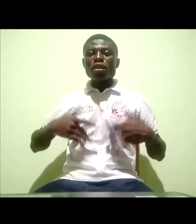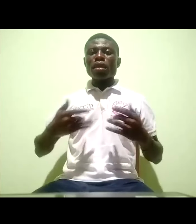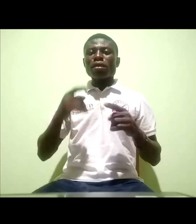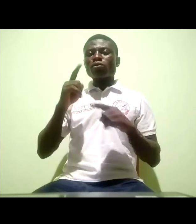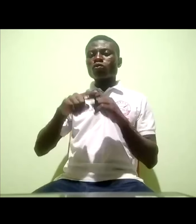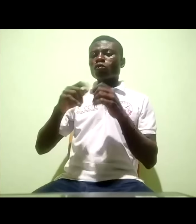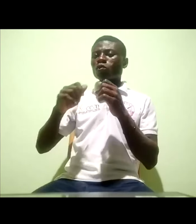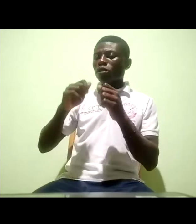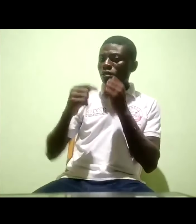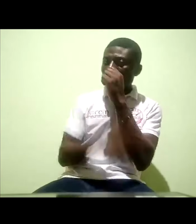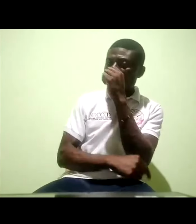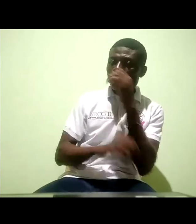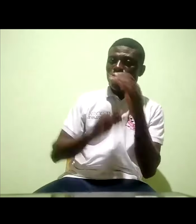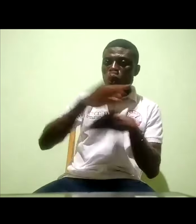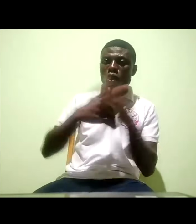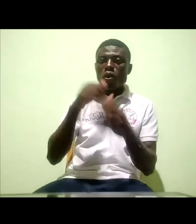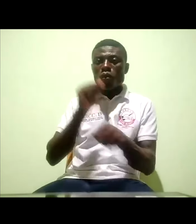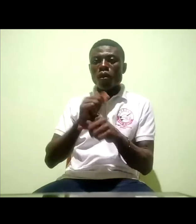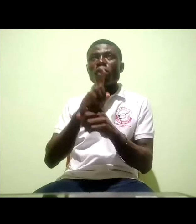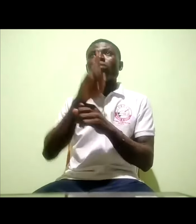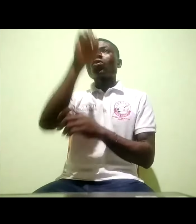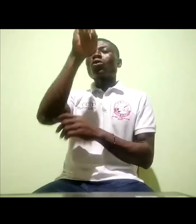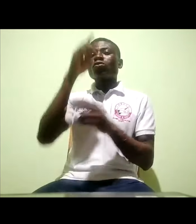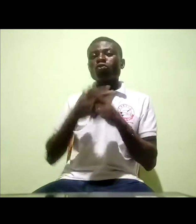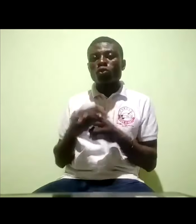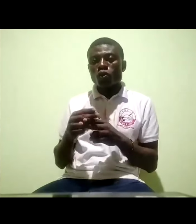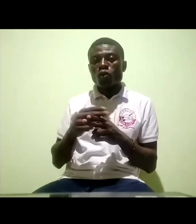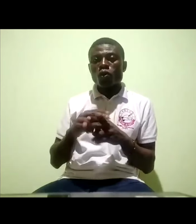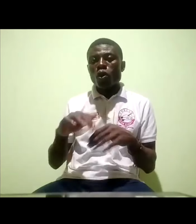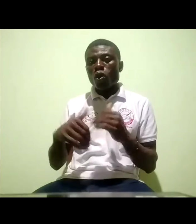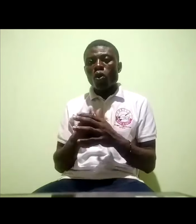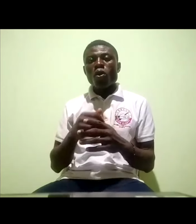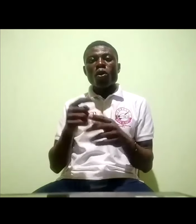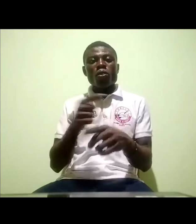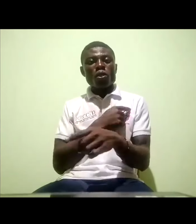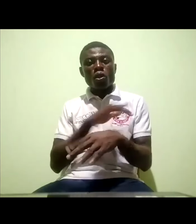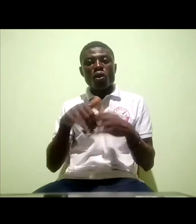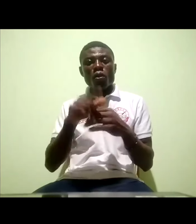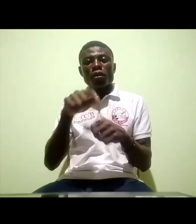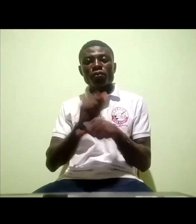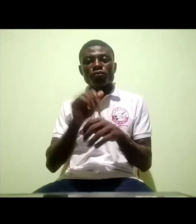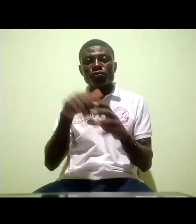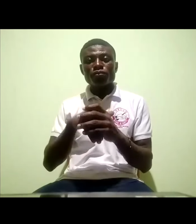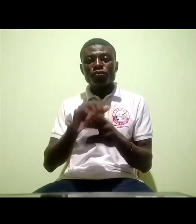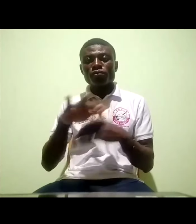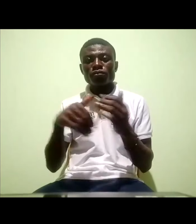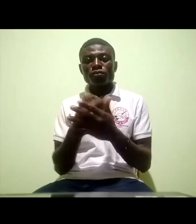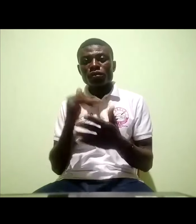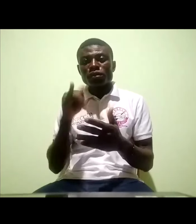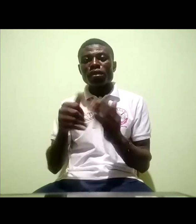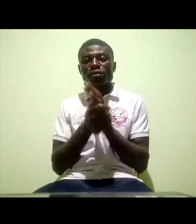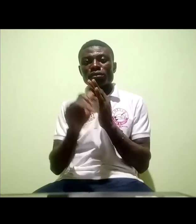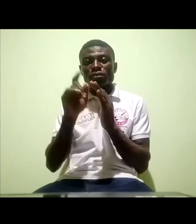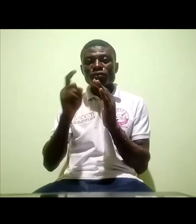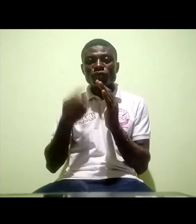to lightest, tallest to shortest, shortest to longest, or the tallest. So these are the skills we